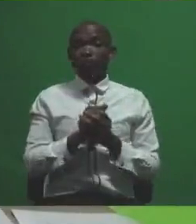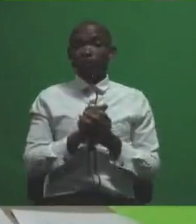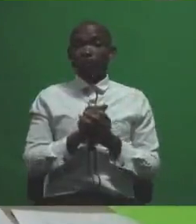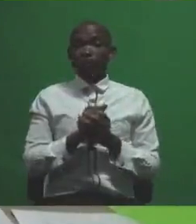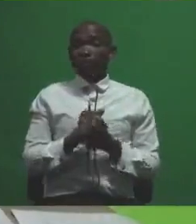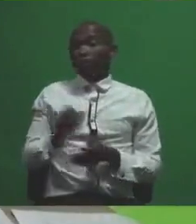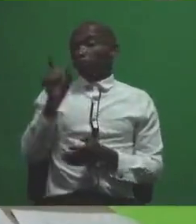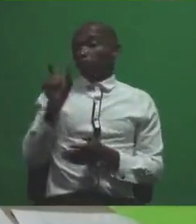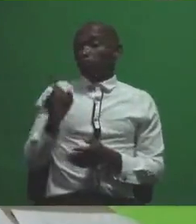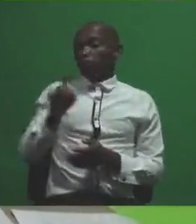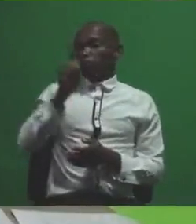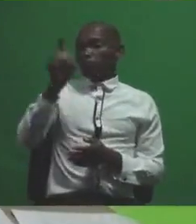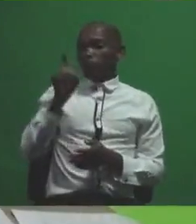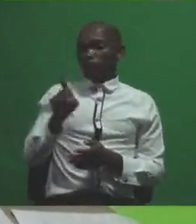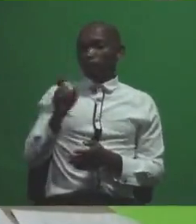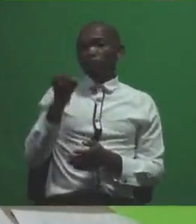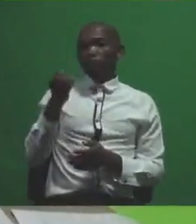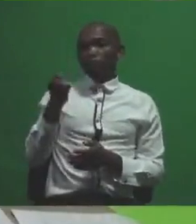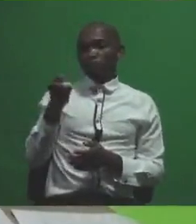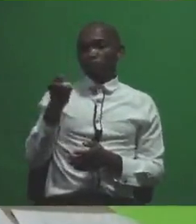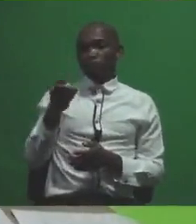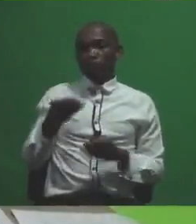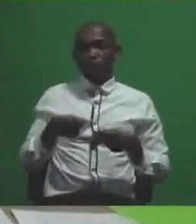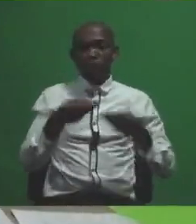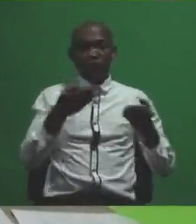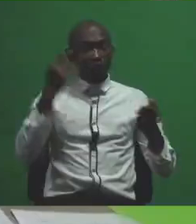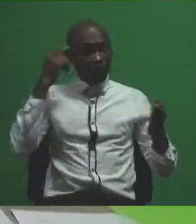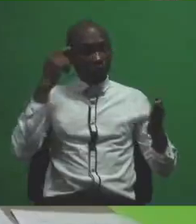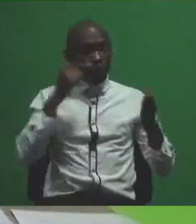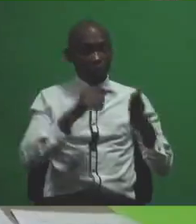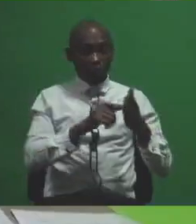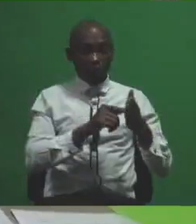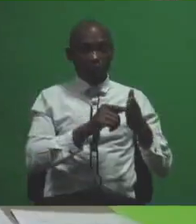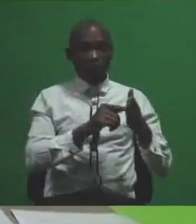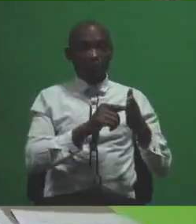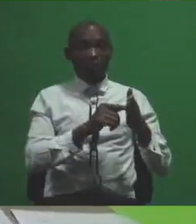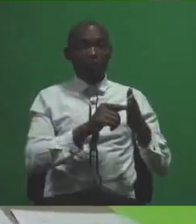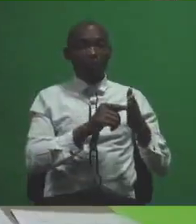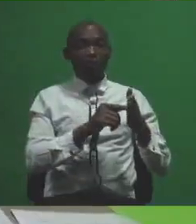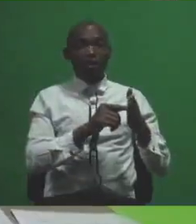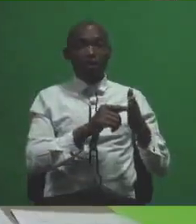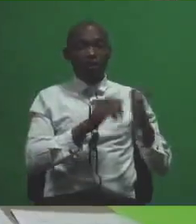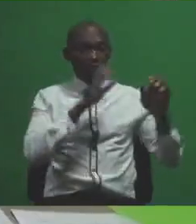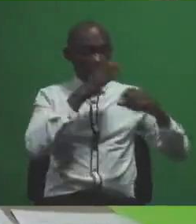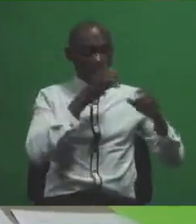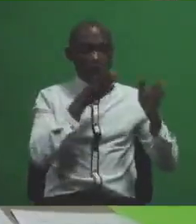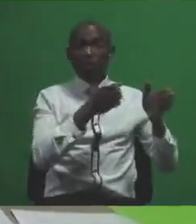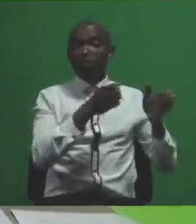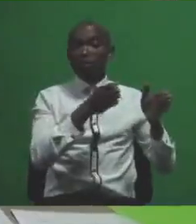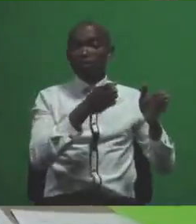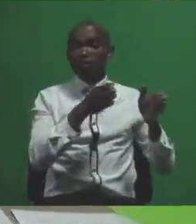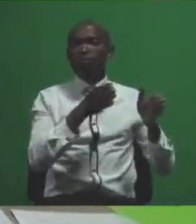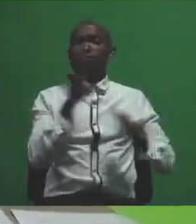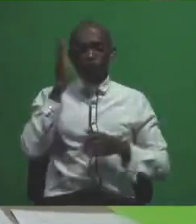if somebody asked you to give the meaning of laboratory, could you do it? What is a